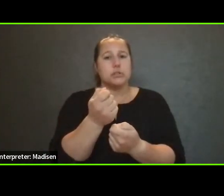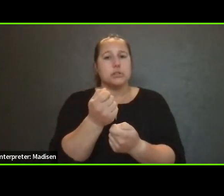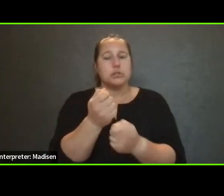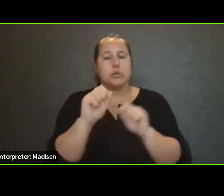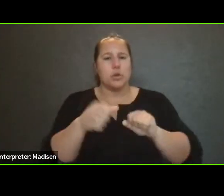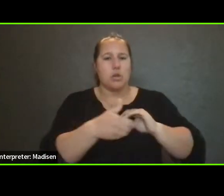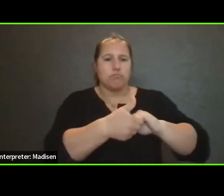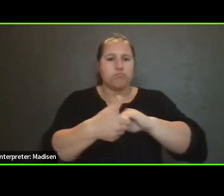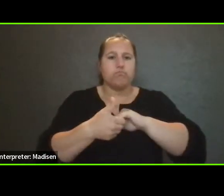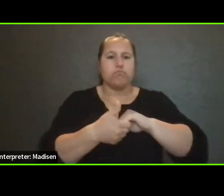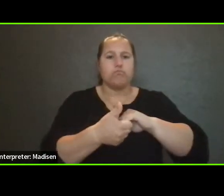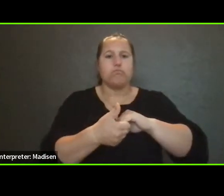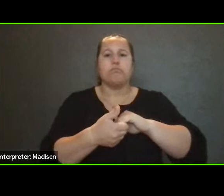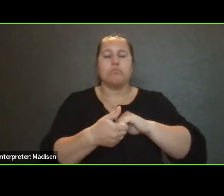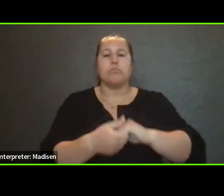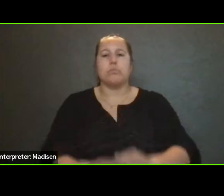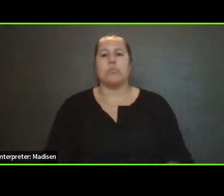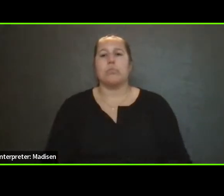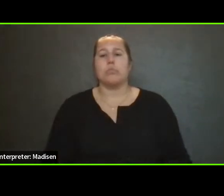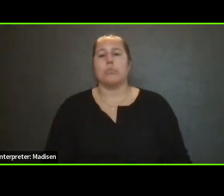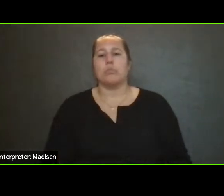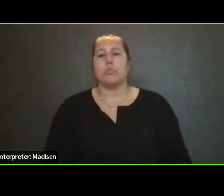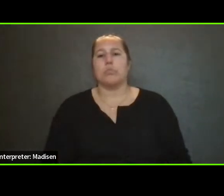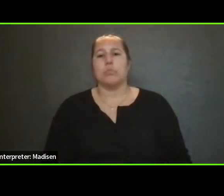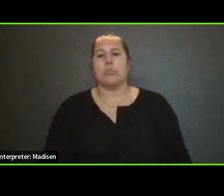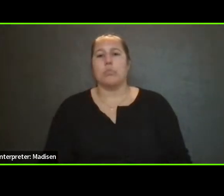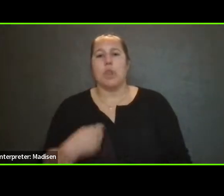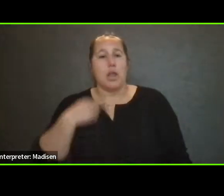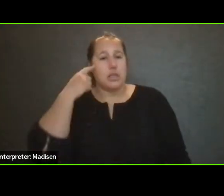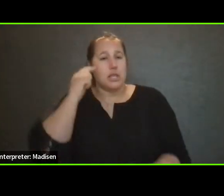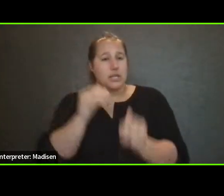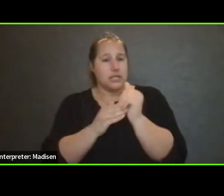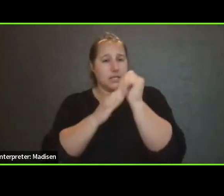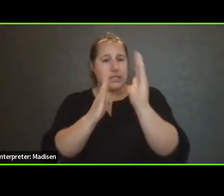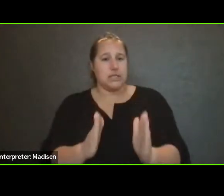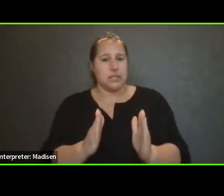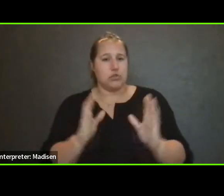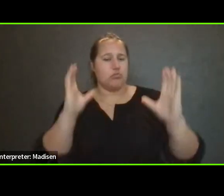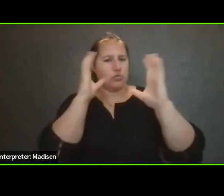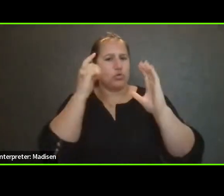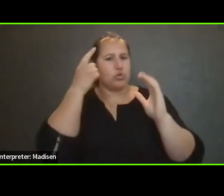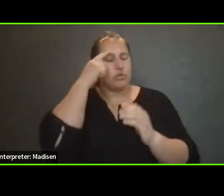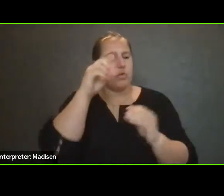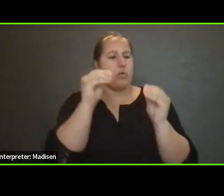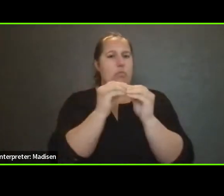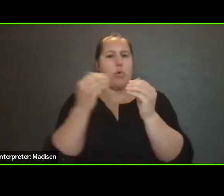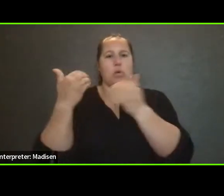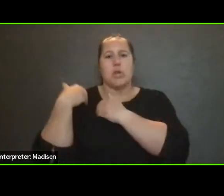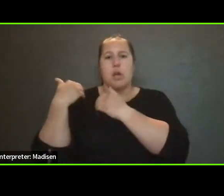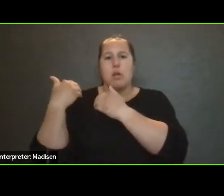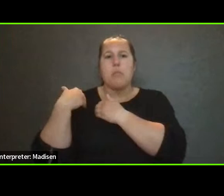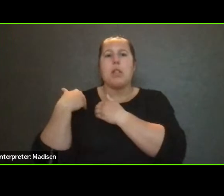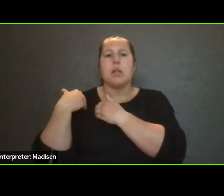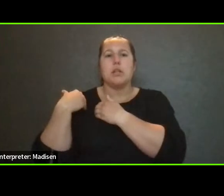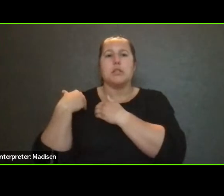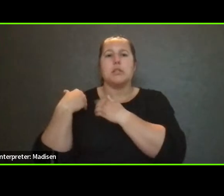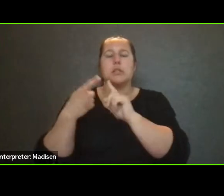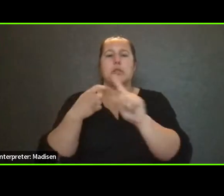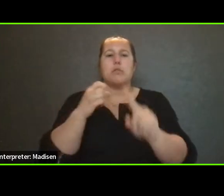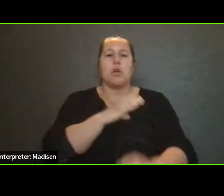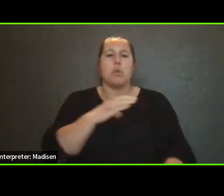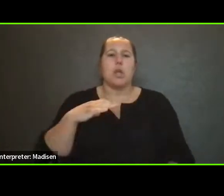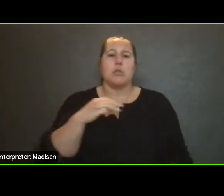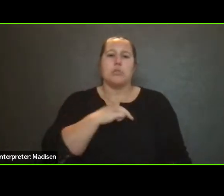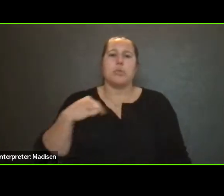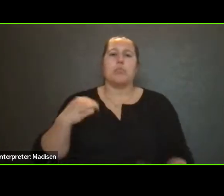think the fellow leaders are looking for more accountability for the various city council members and more of a relationship